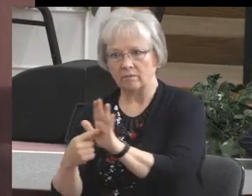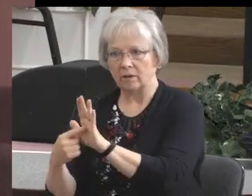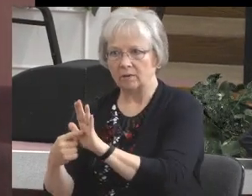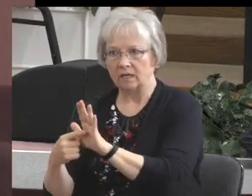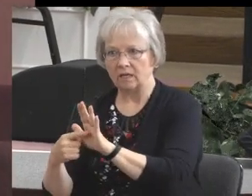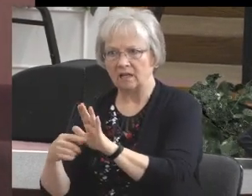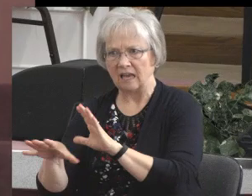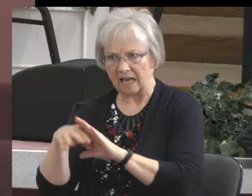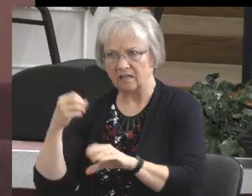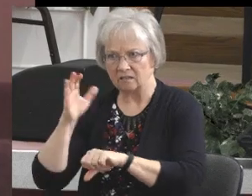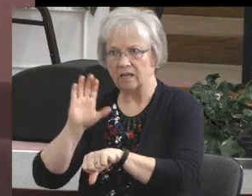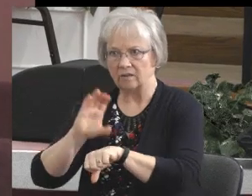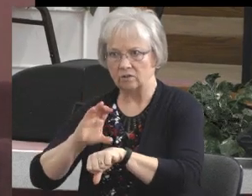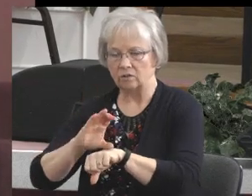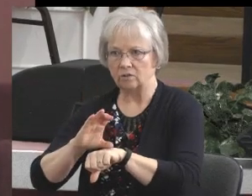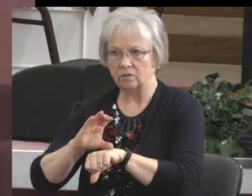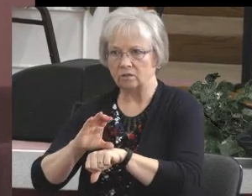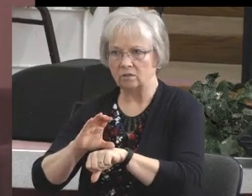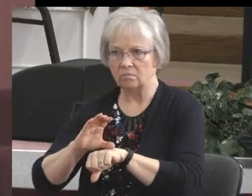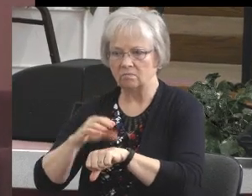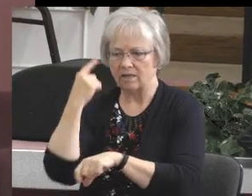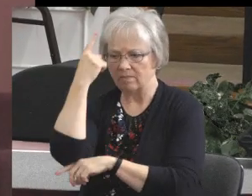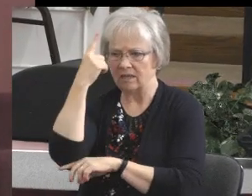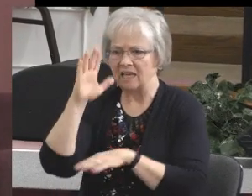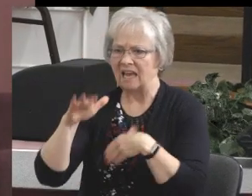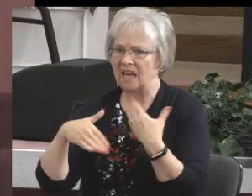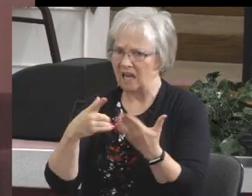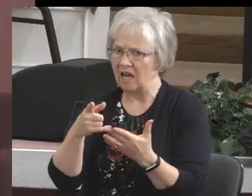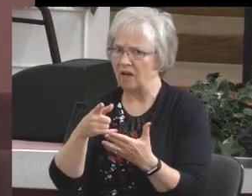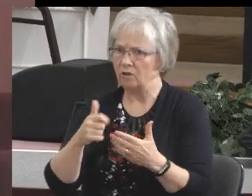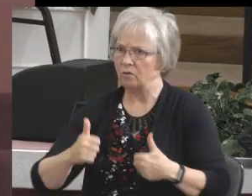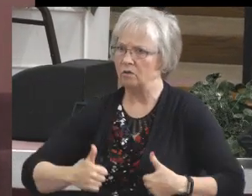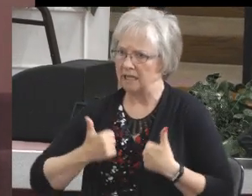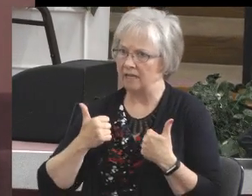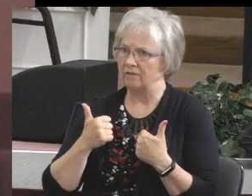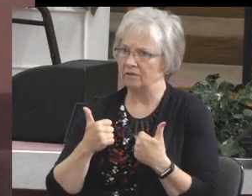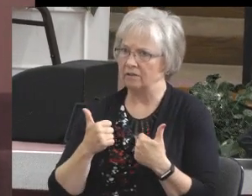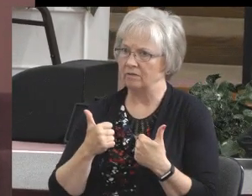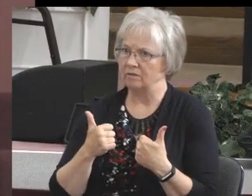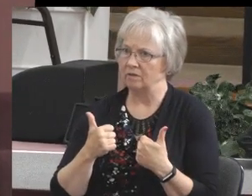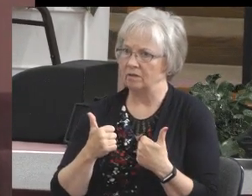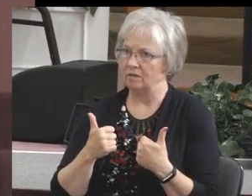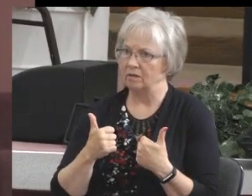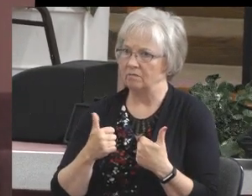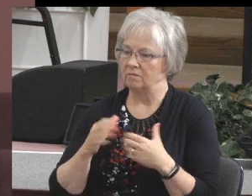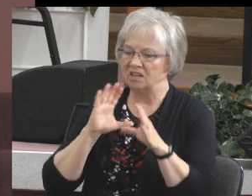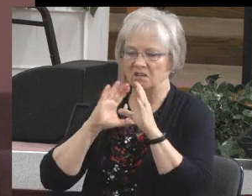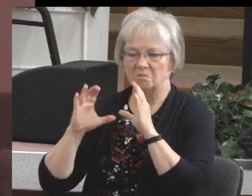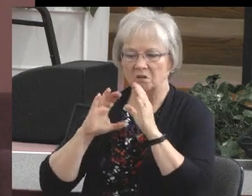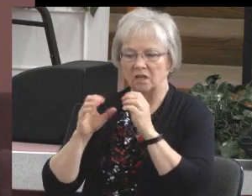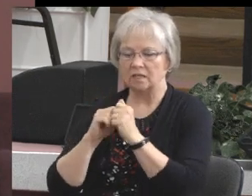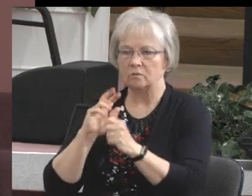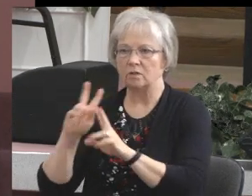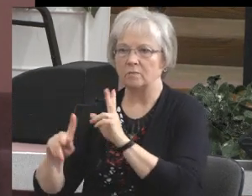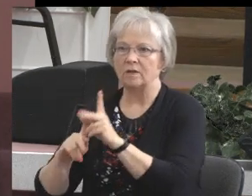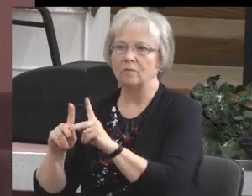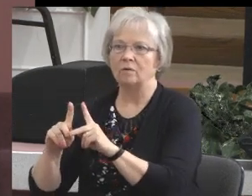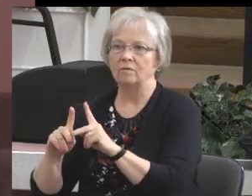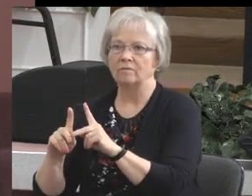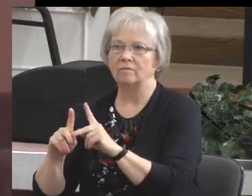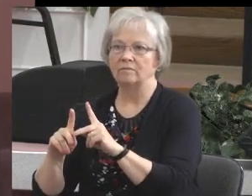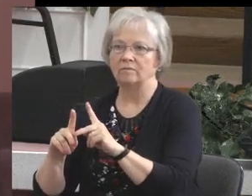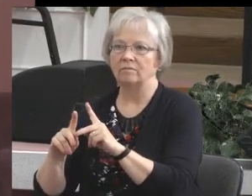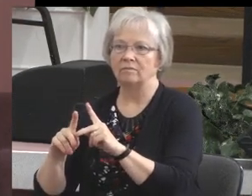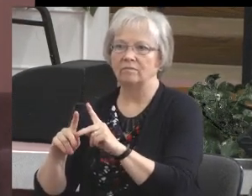it, because that communicates. It creates an identity. And the